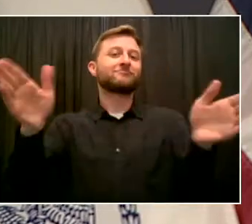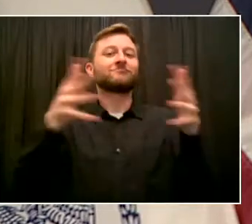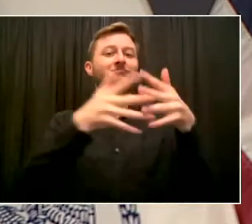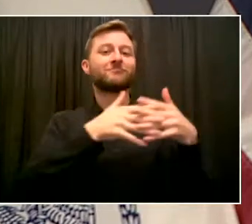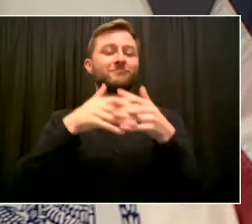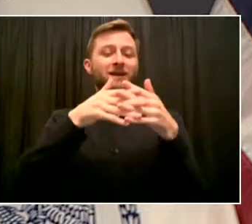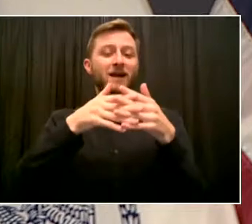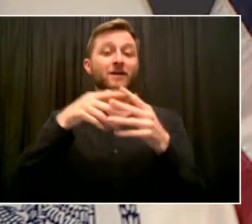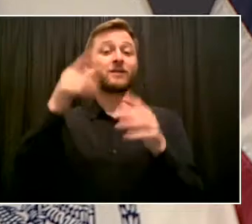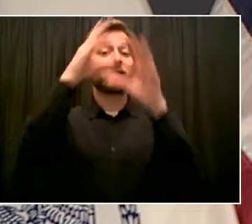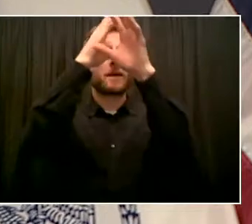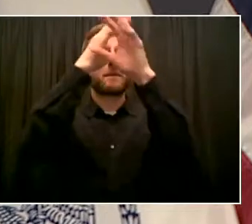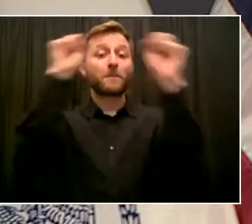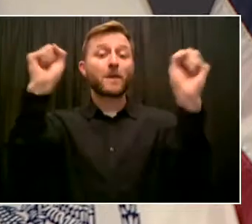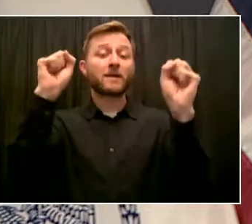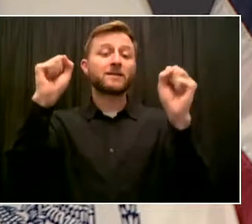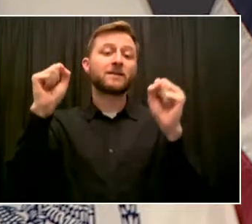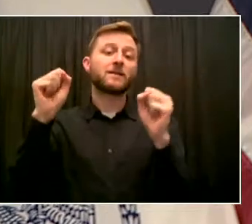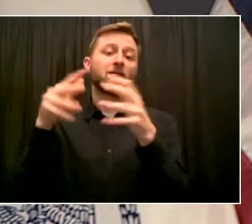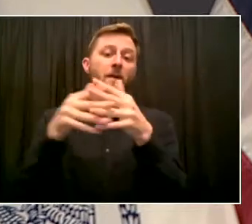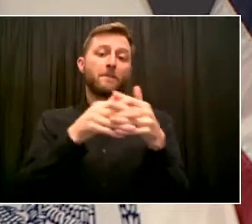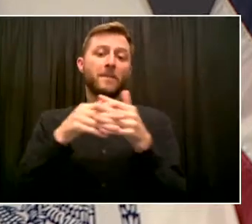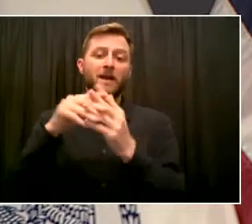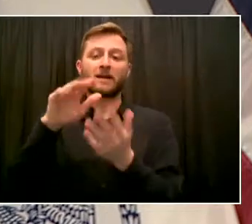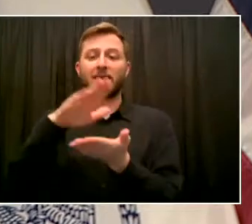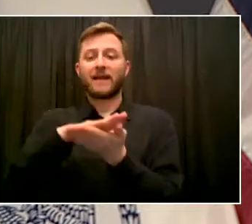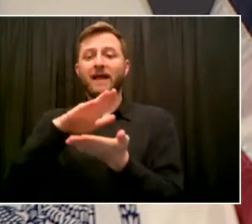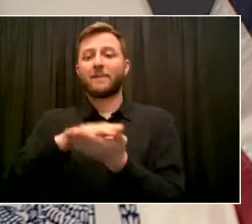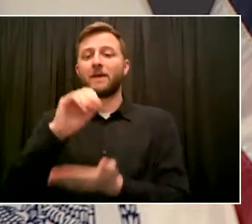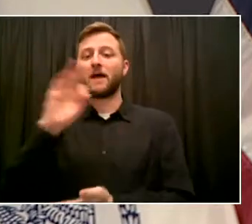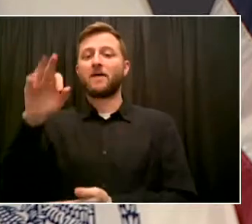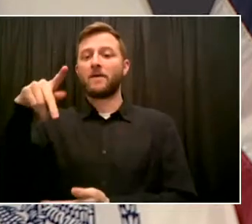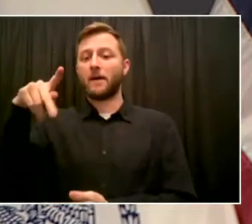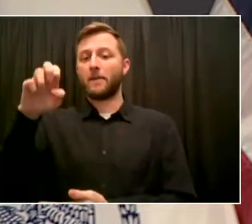of Pediatrics. My pleasure to introduce Dr. Lee Beers.